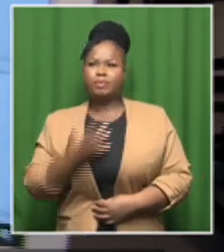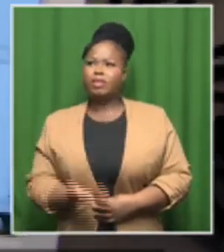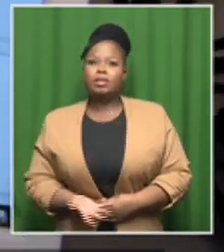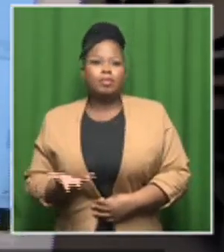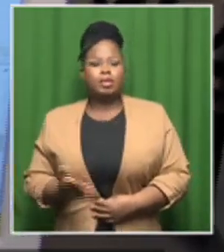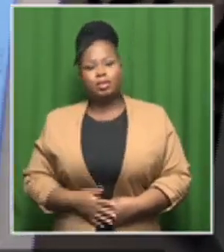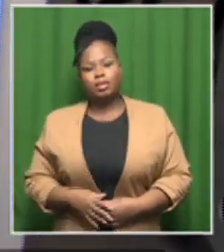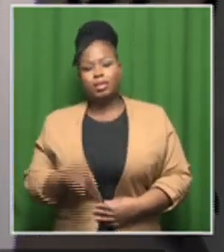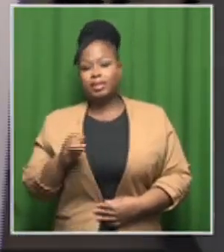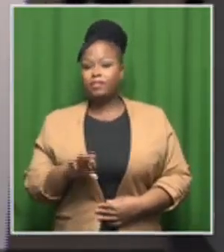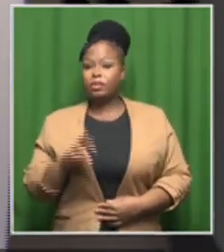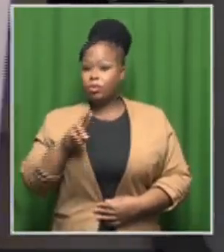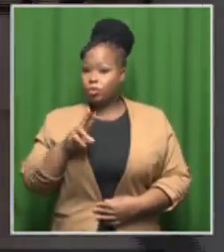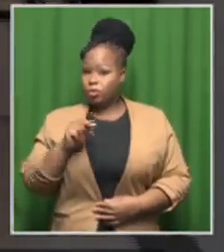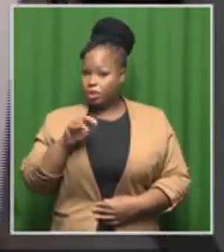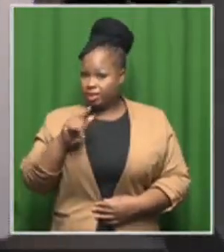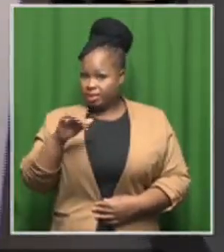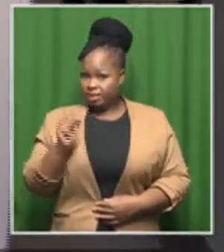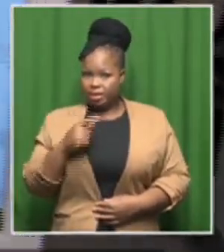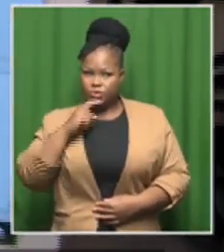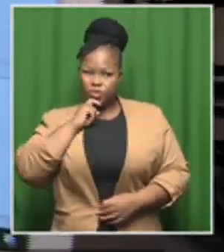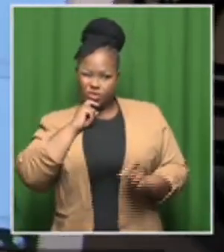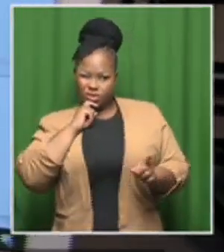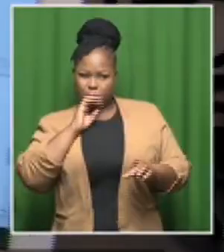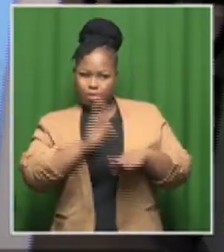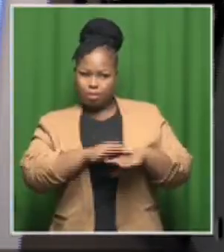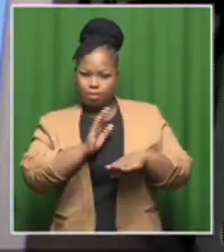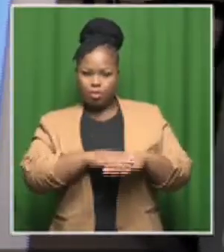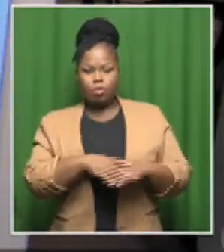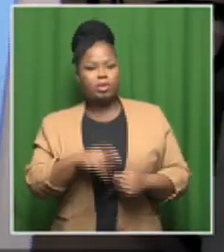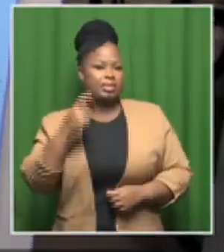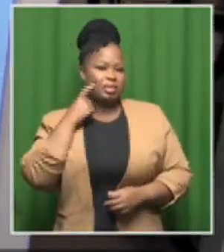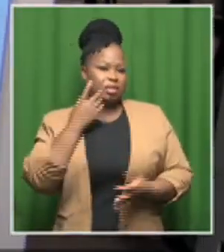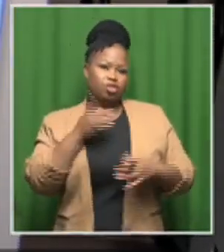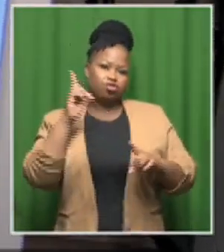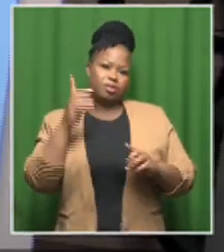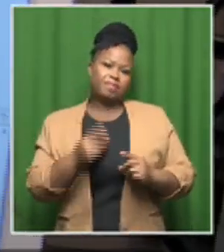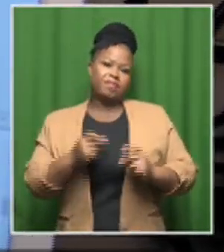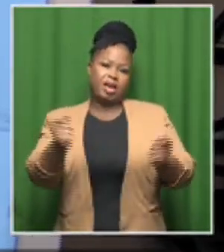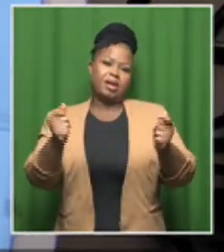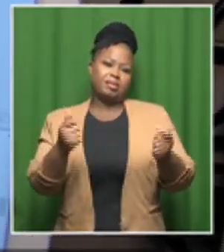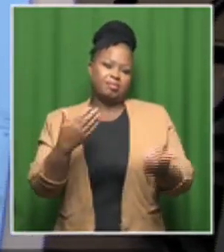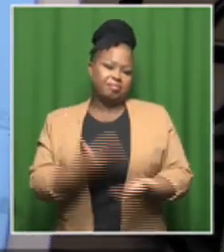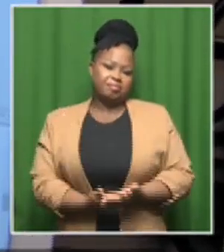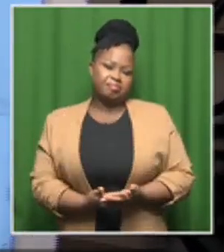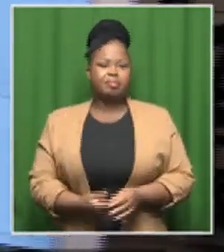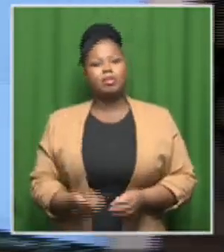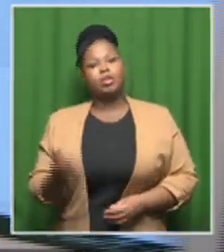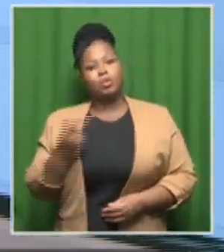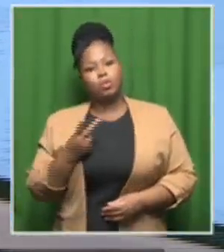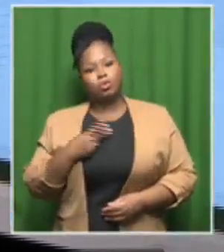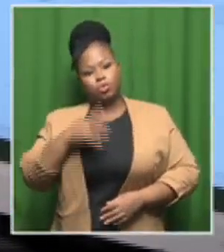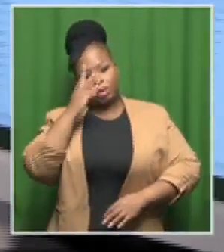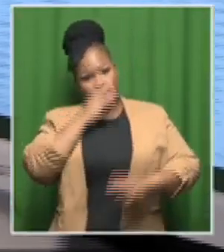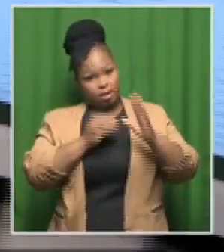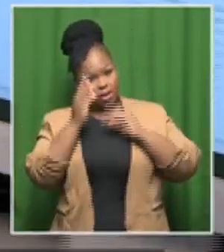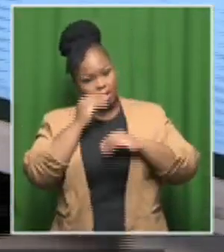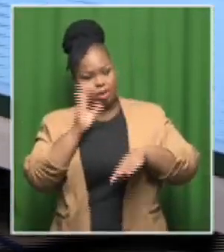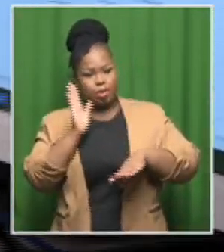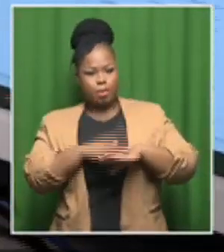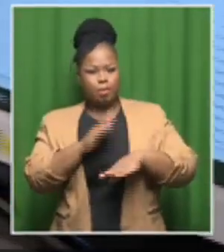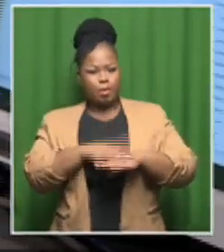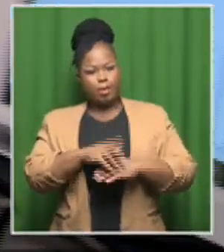if UNISA invests more in this, then we can finish our degrees much quicker, but also learning some of the